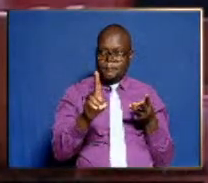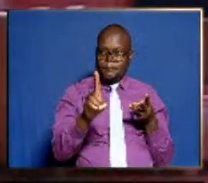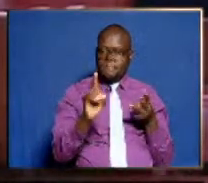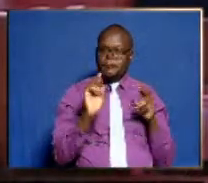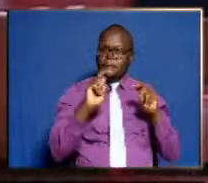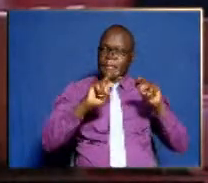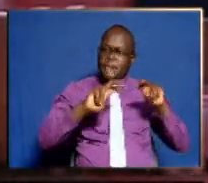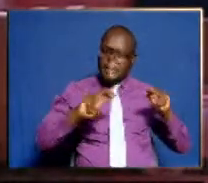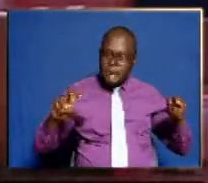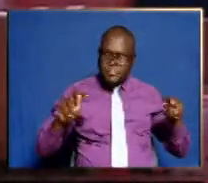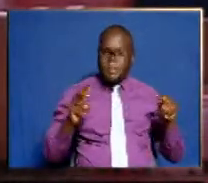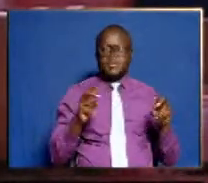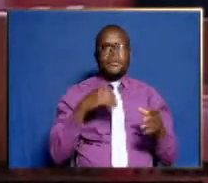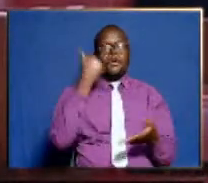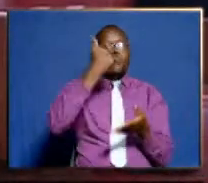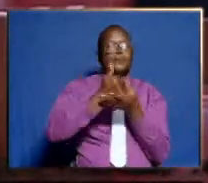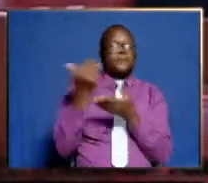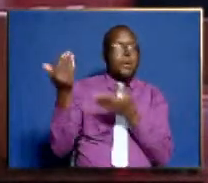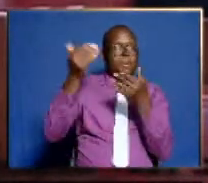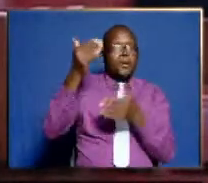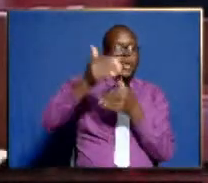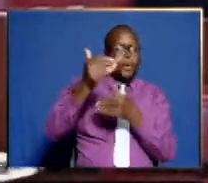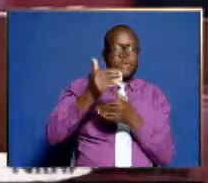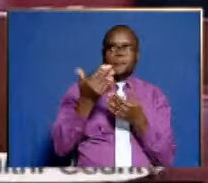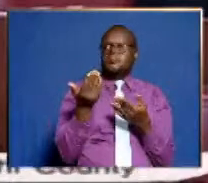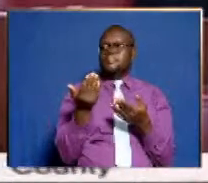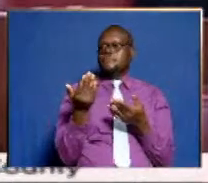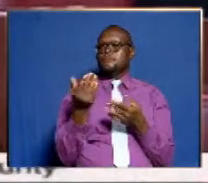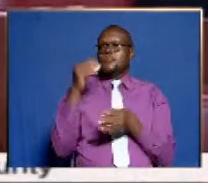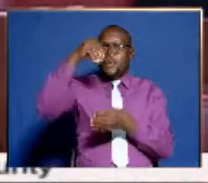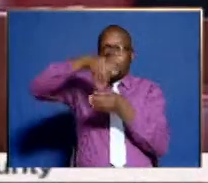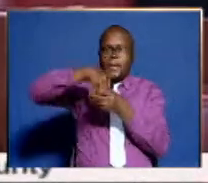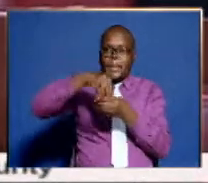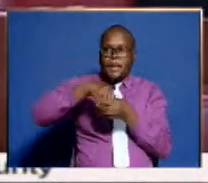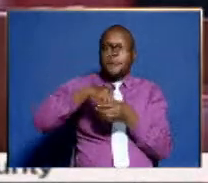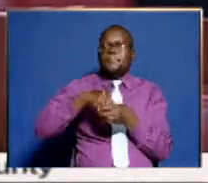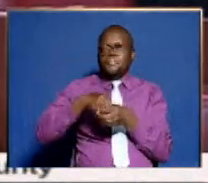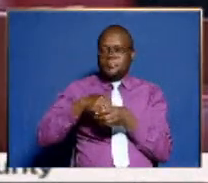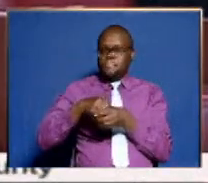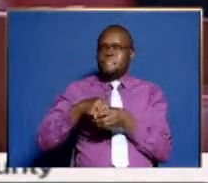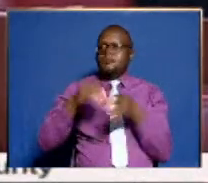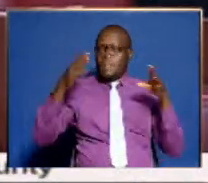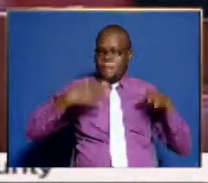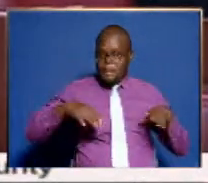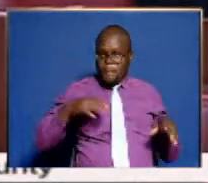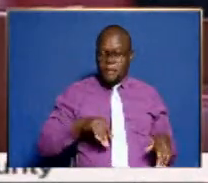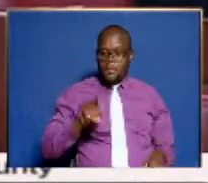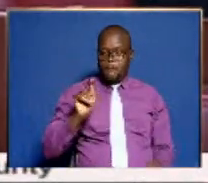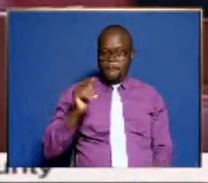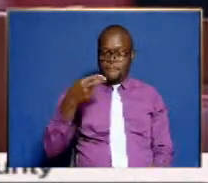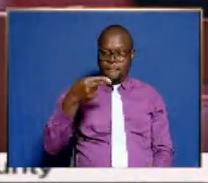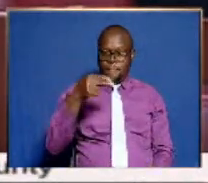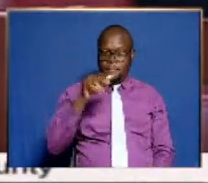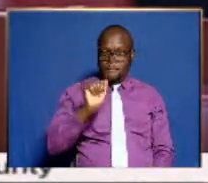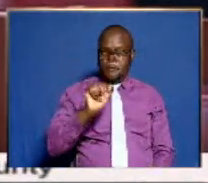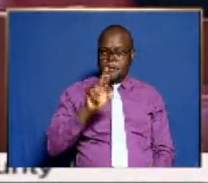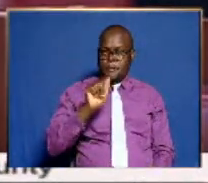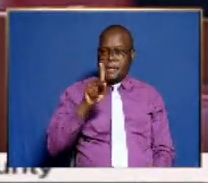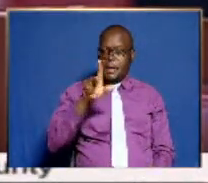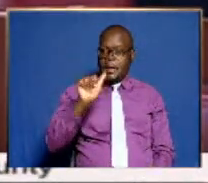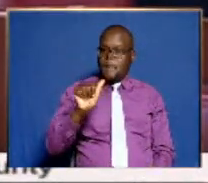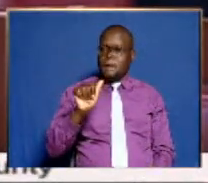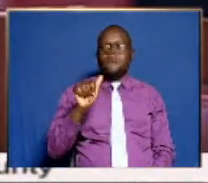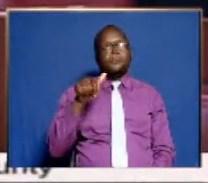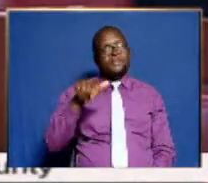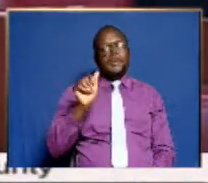assessment offices are brought closer and within the reach of residents of the Rakanidi County who have traveled for